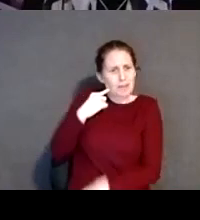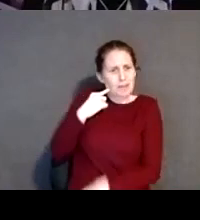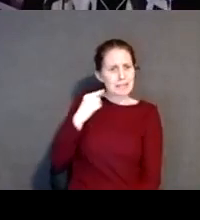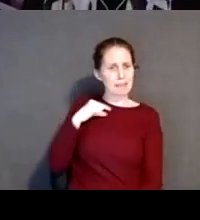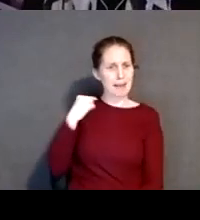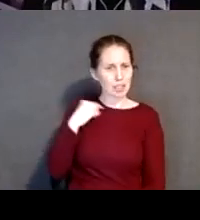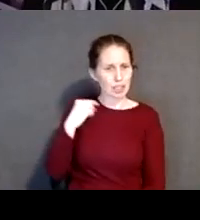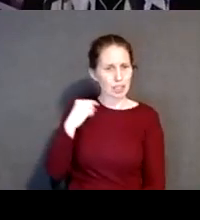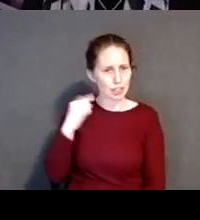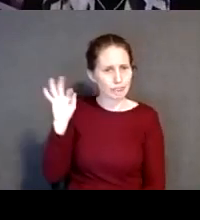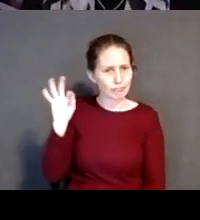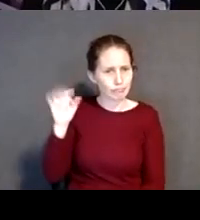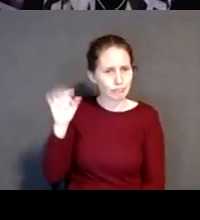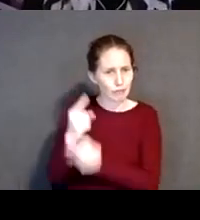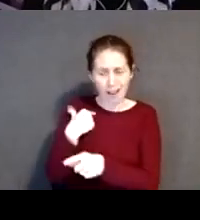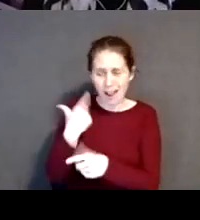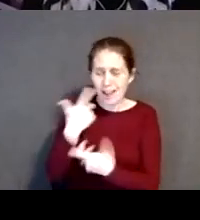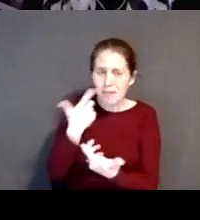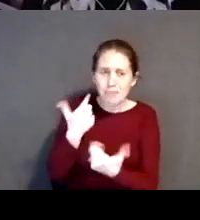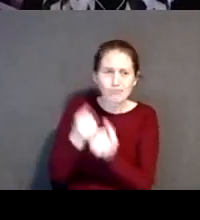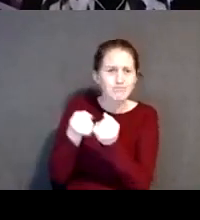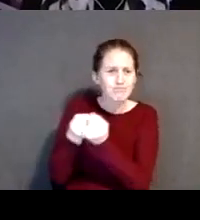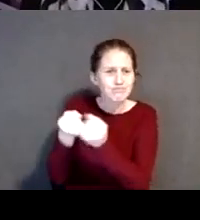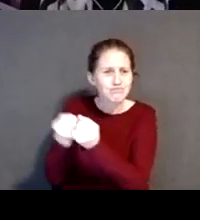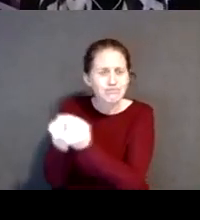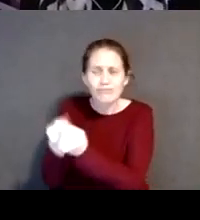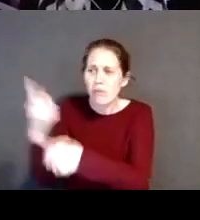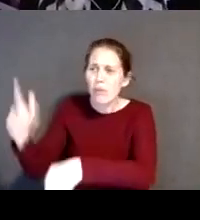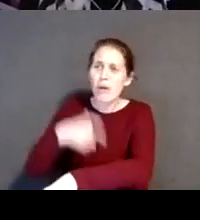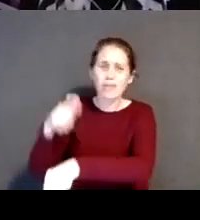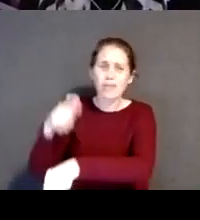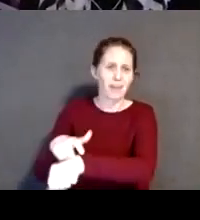fighting that fight for a long time.